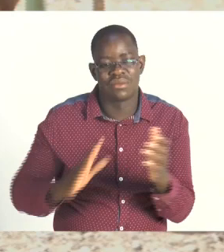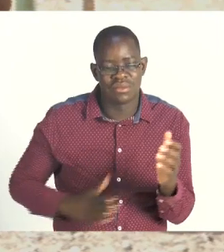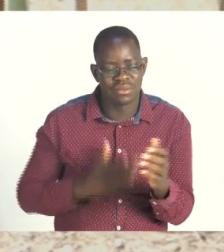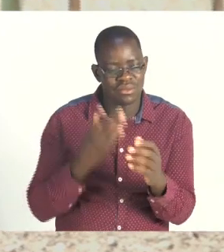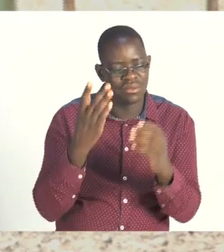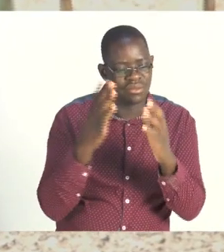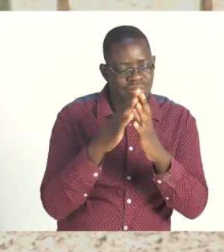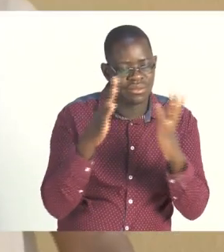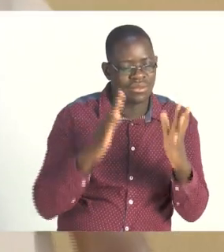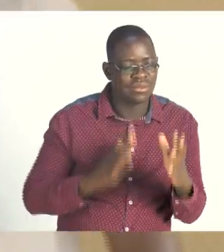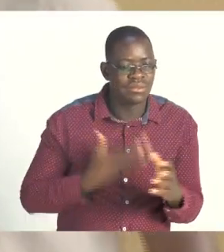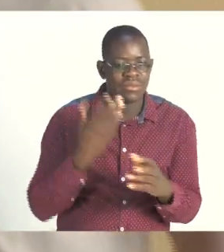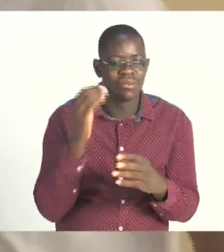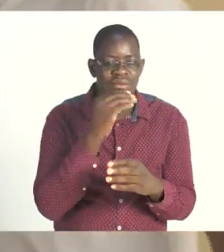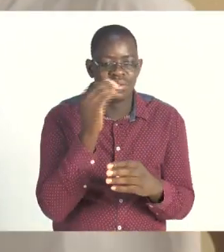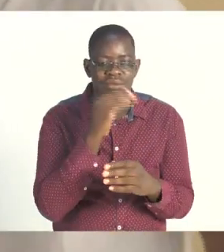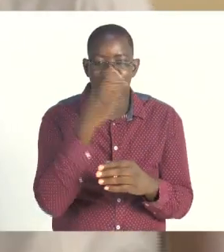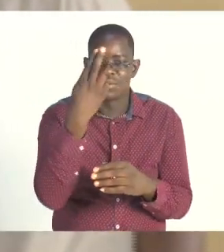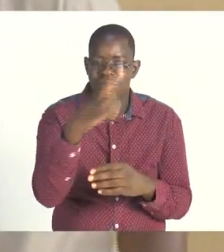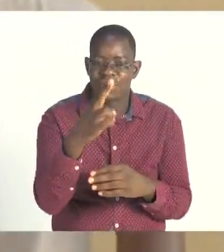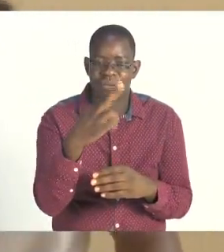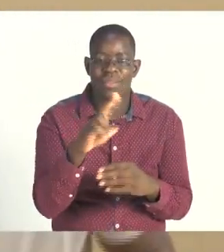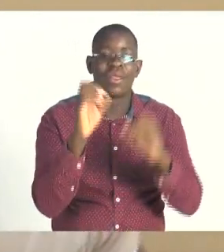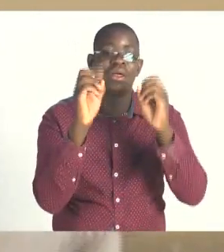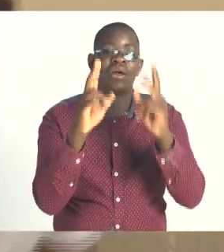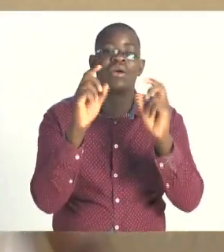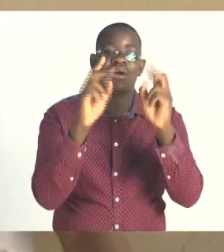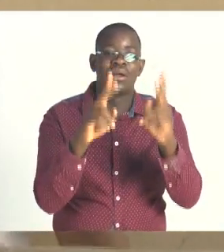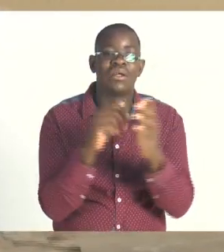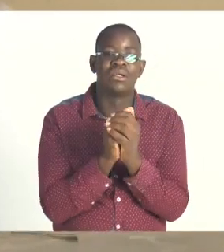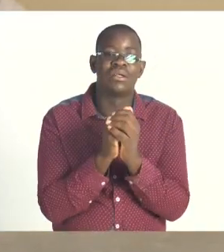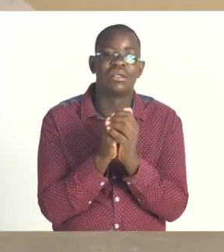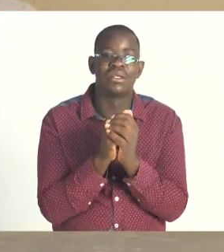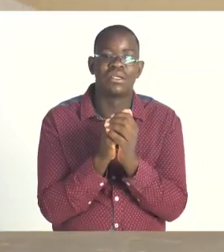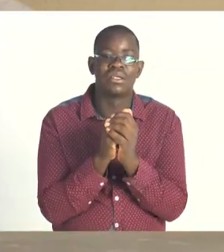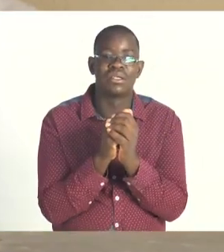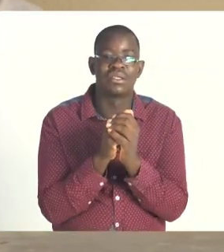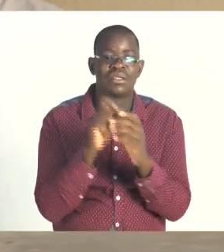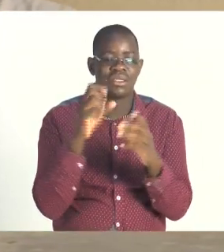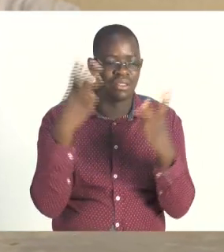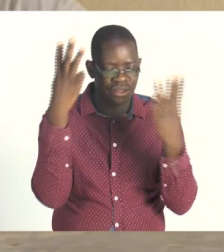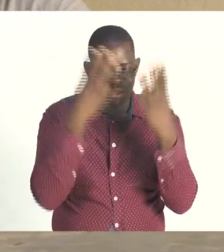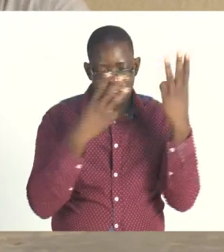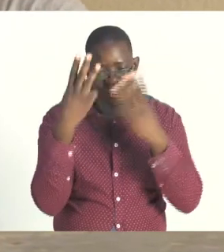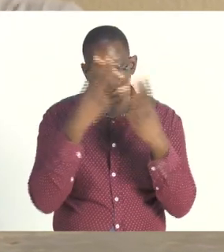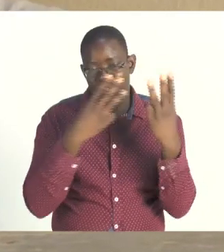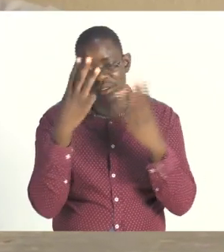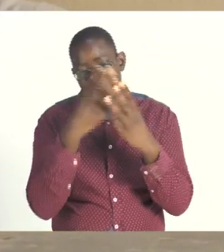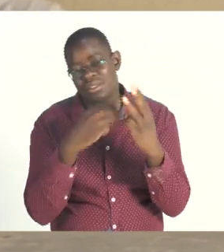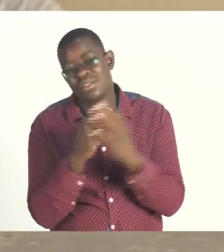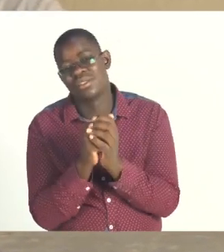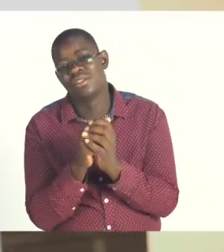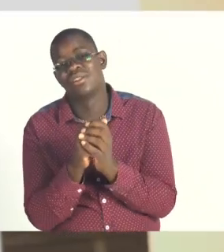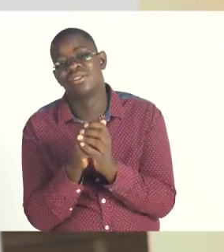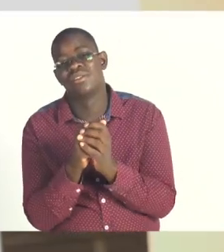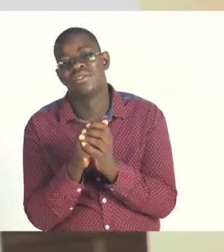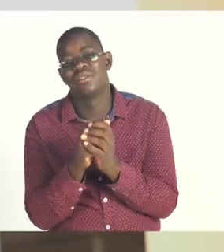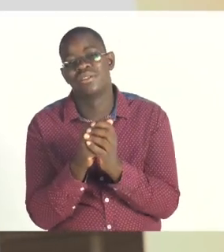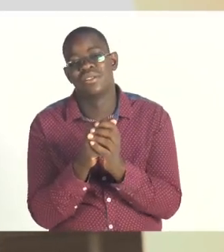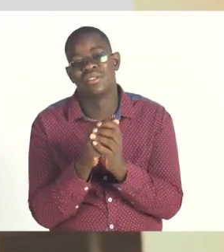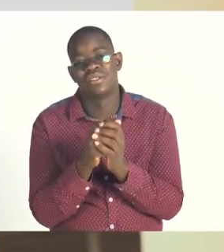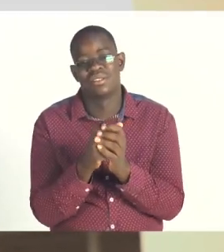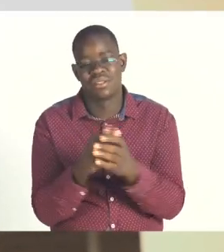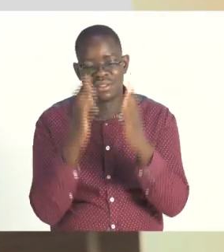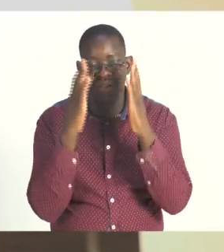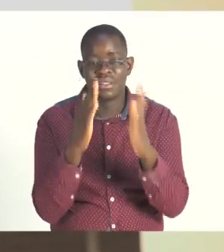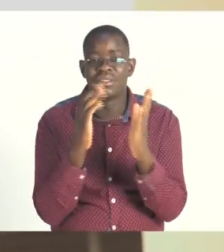eat. No. Okay. I can see that you're worried that this is going to be a long week for you, John. But stick